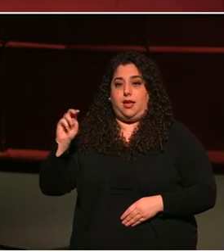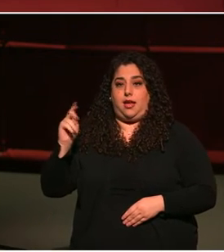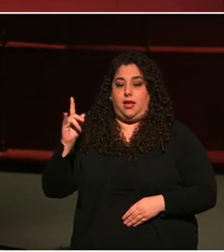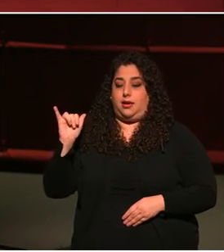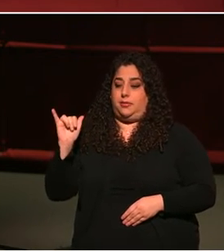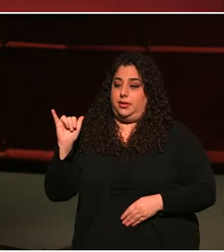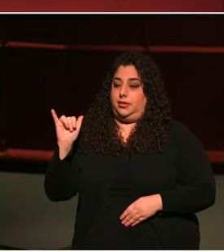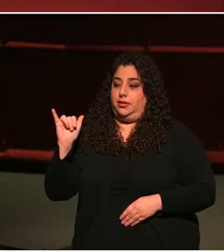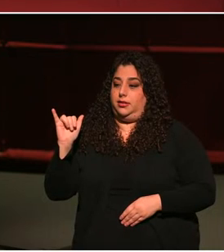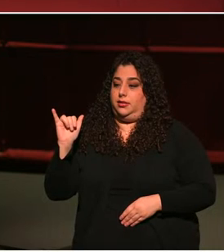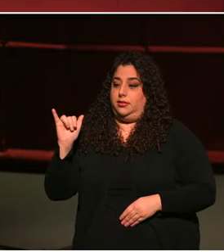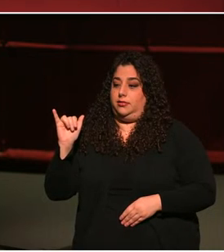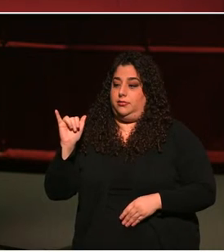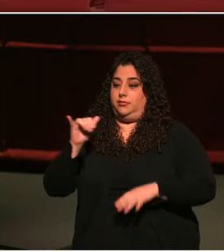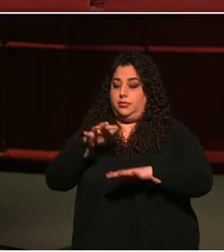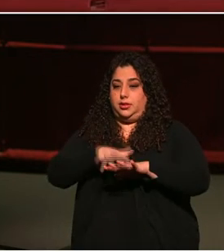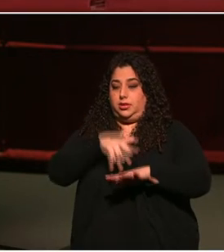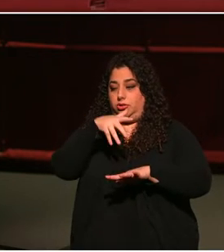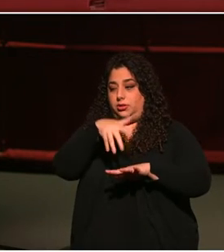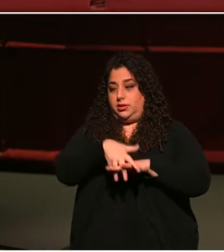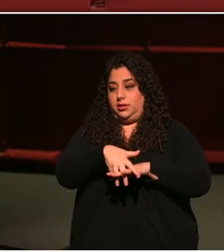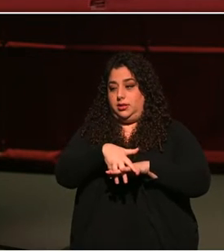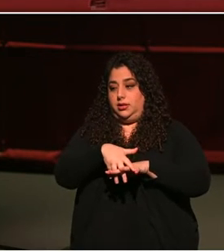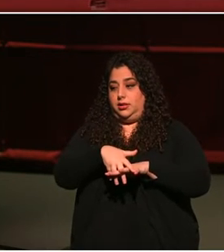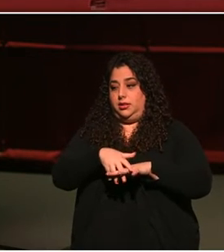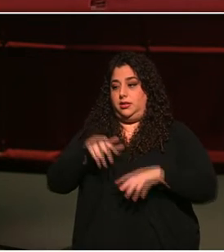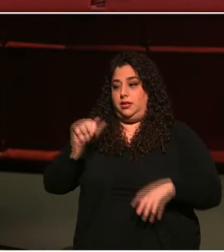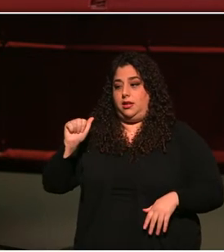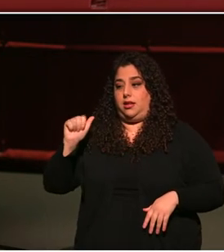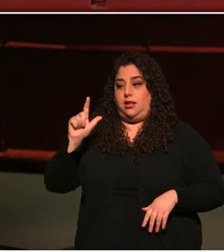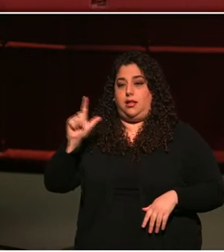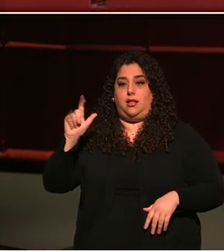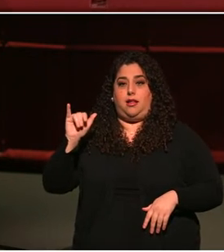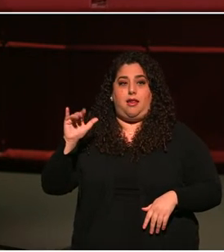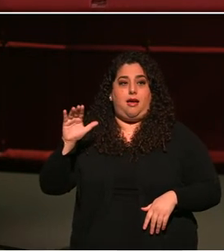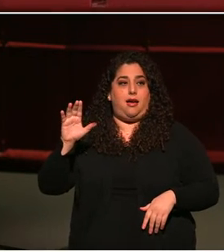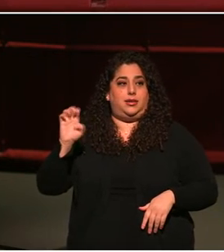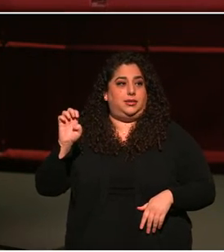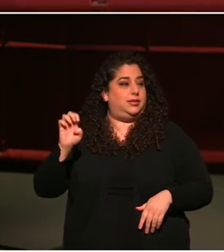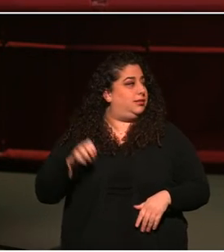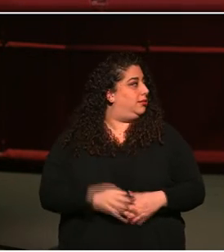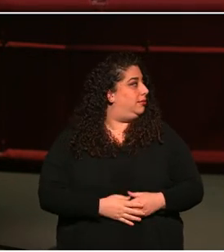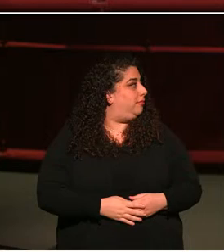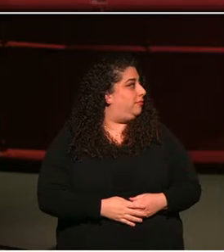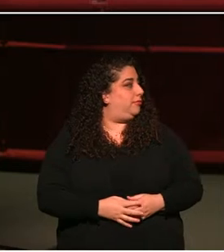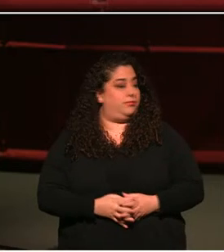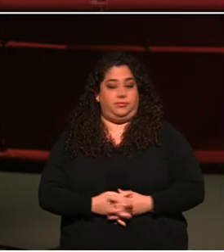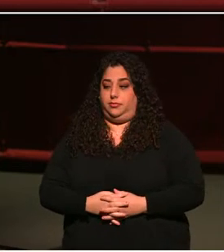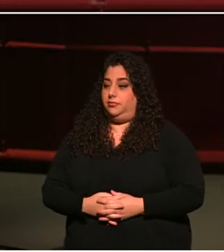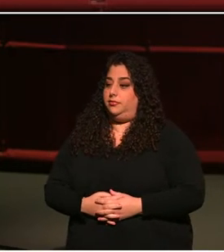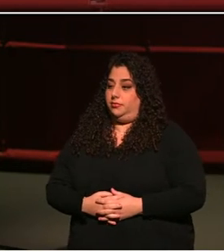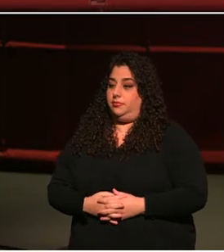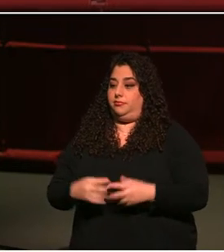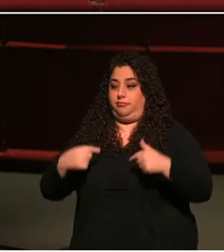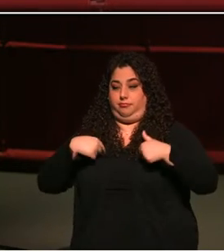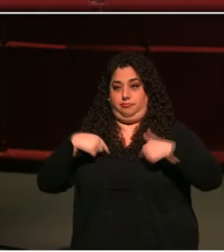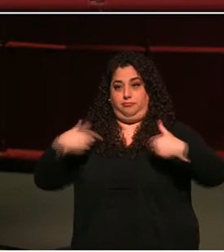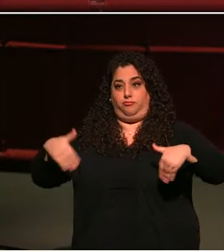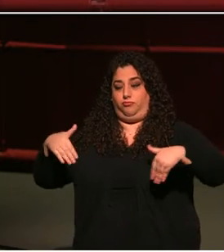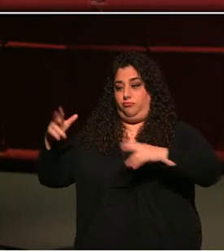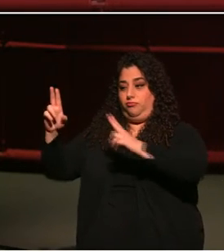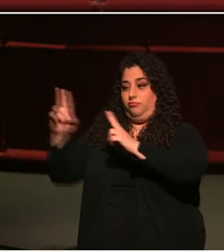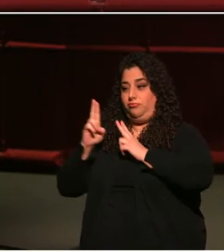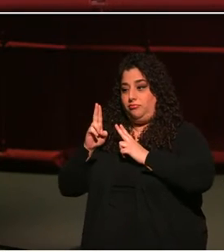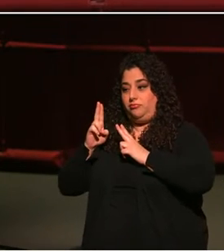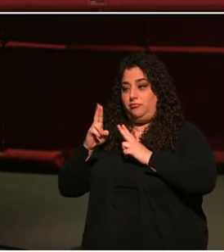And now the moment we've all been waiting for. I am honored and humbled and overjoyed to introduce the Academy